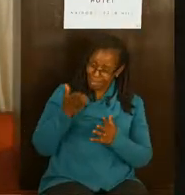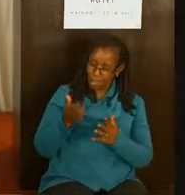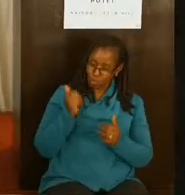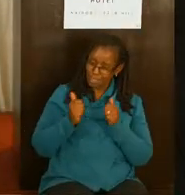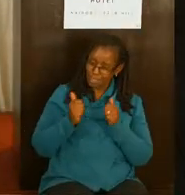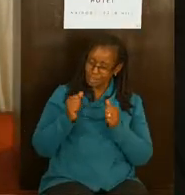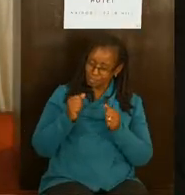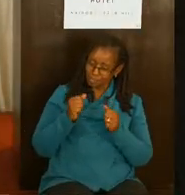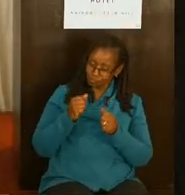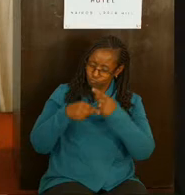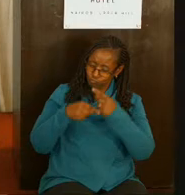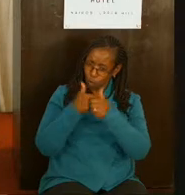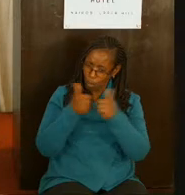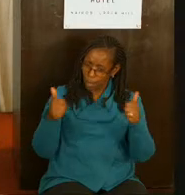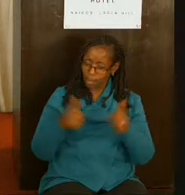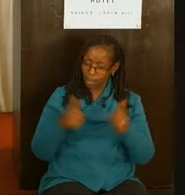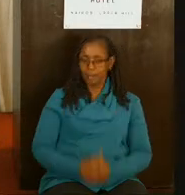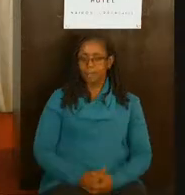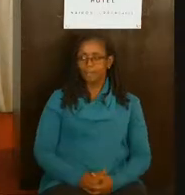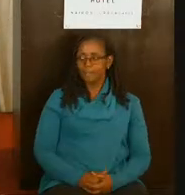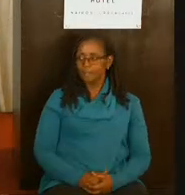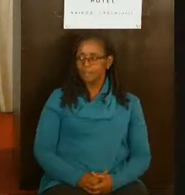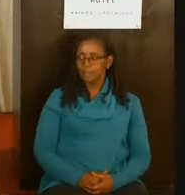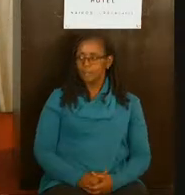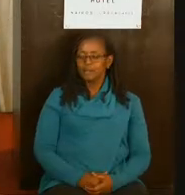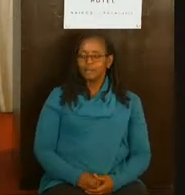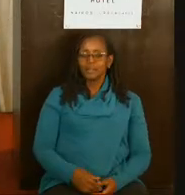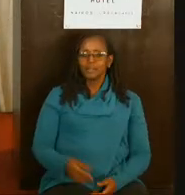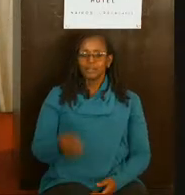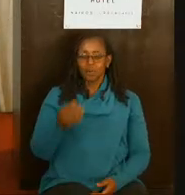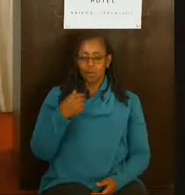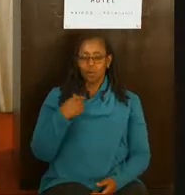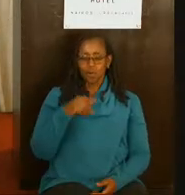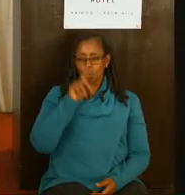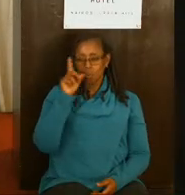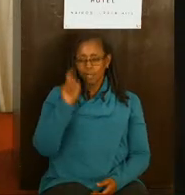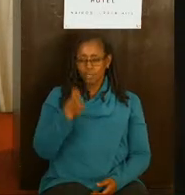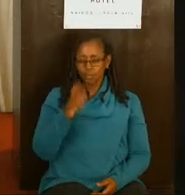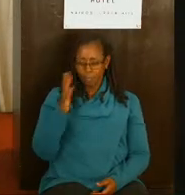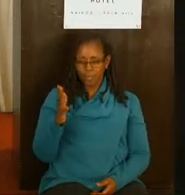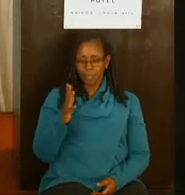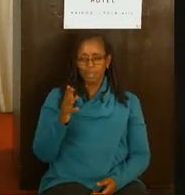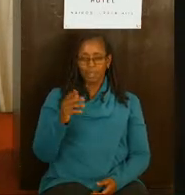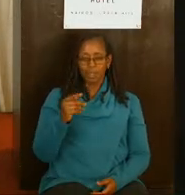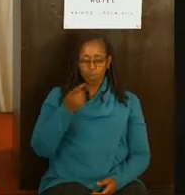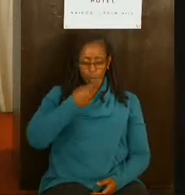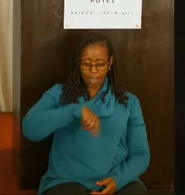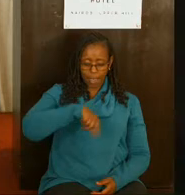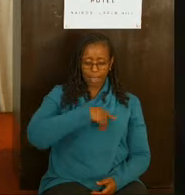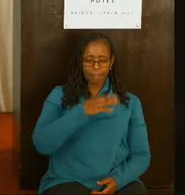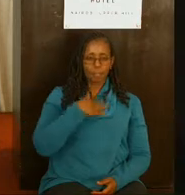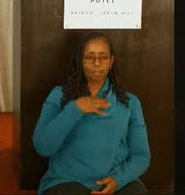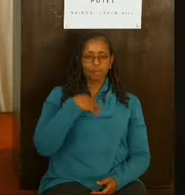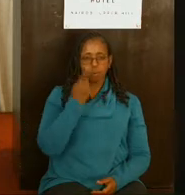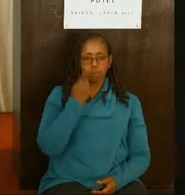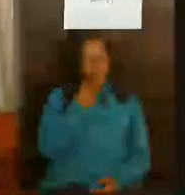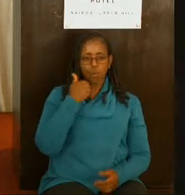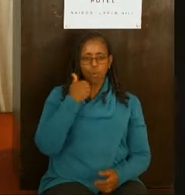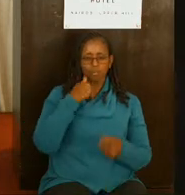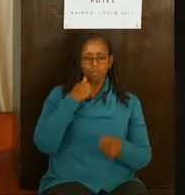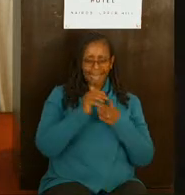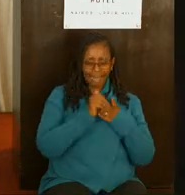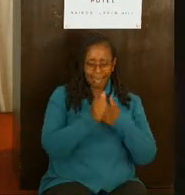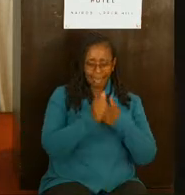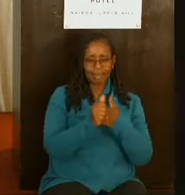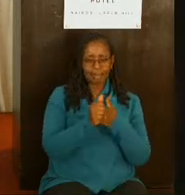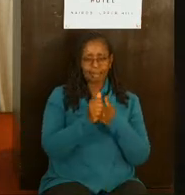then uh that then we who are in the leadership need to uh then contend